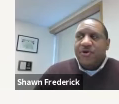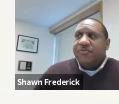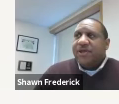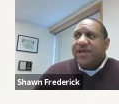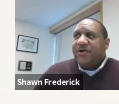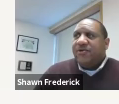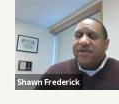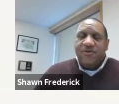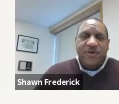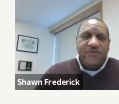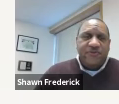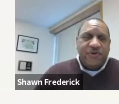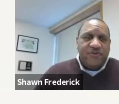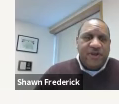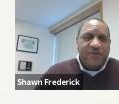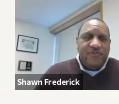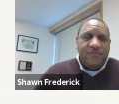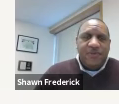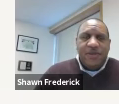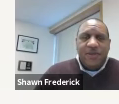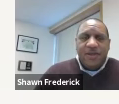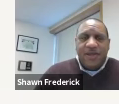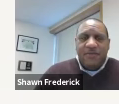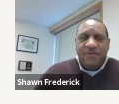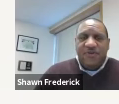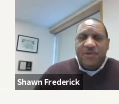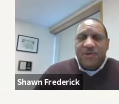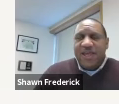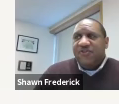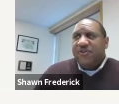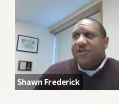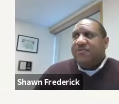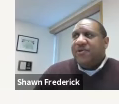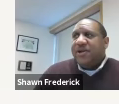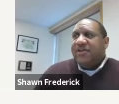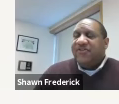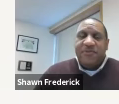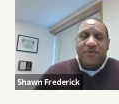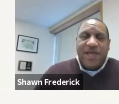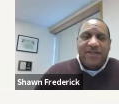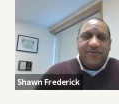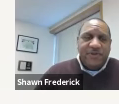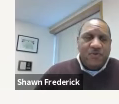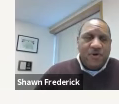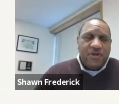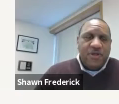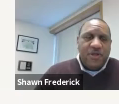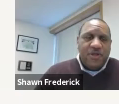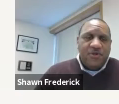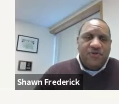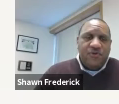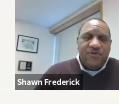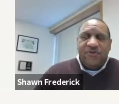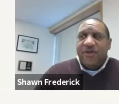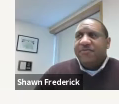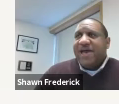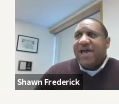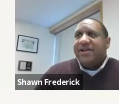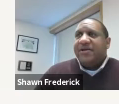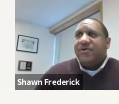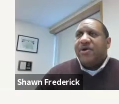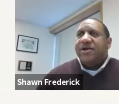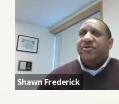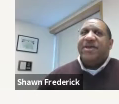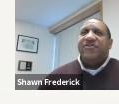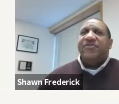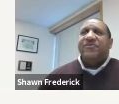things occur. And that only increases frustration and miscommunication in the community. And that's something we actively work towards